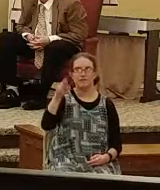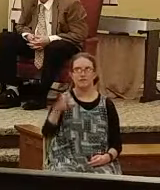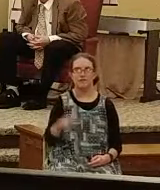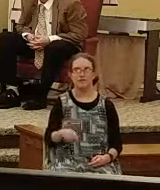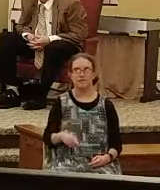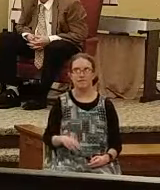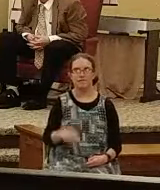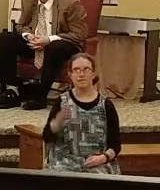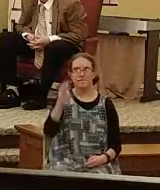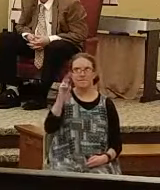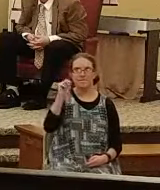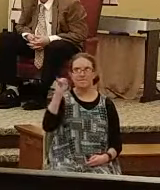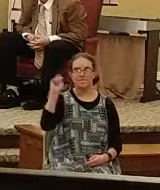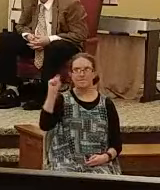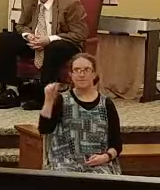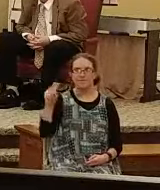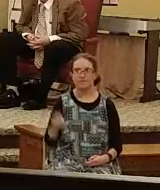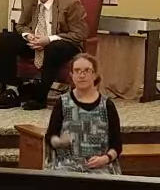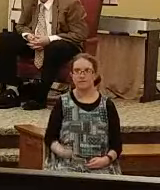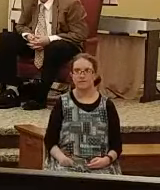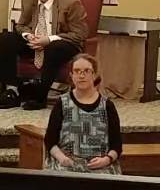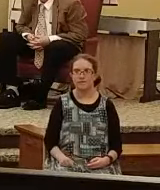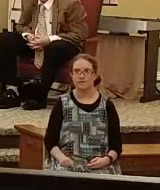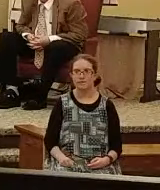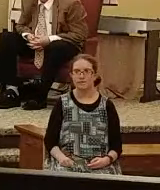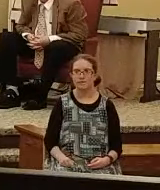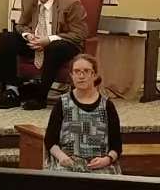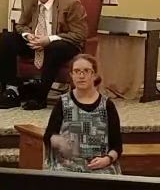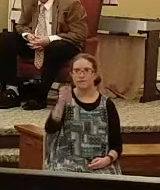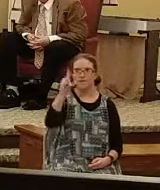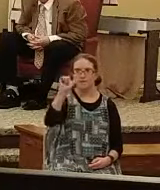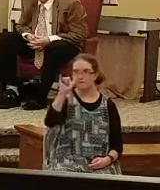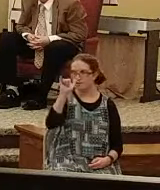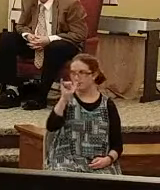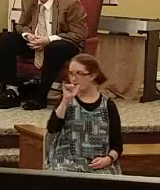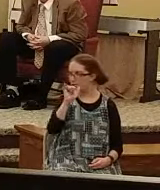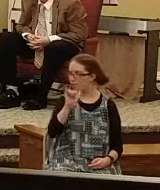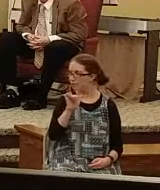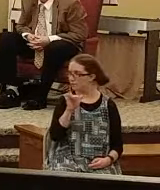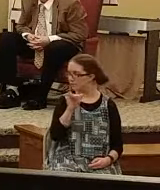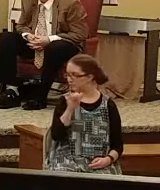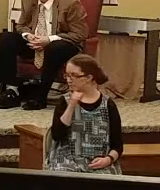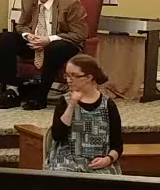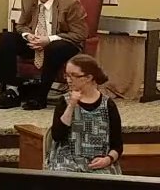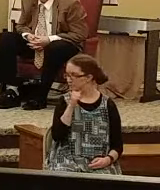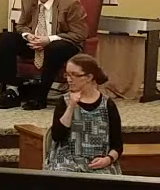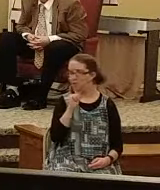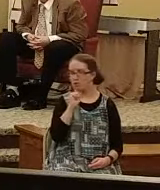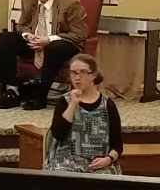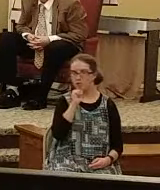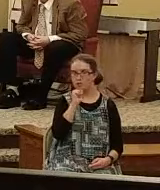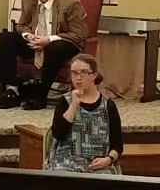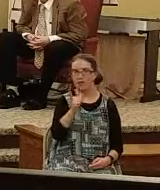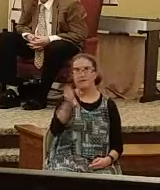He's cunning. He's sly. He's not a